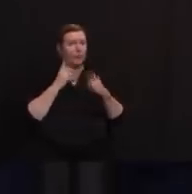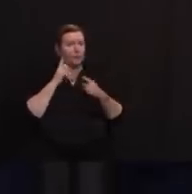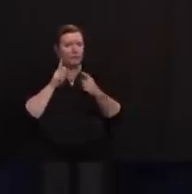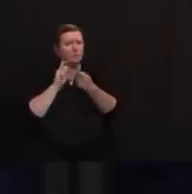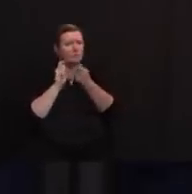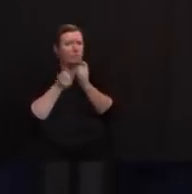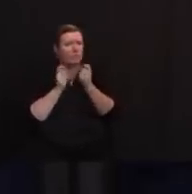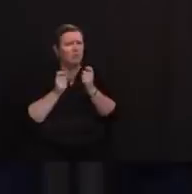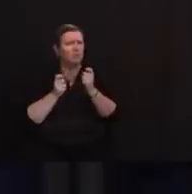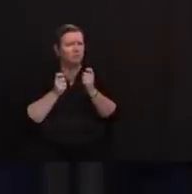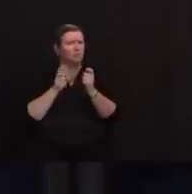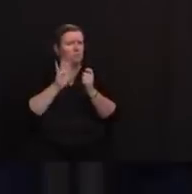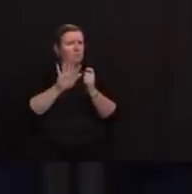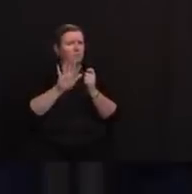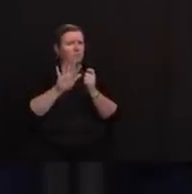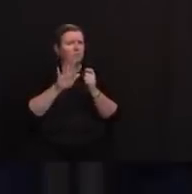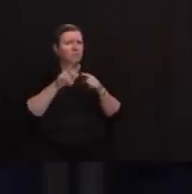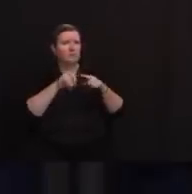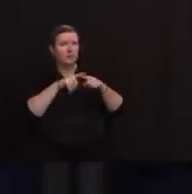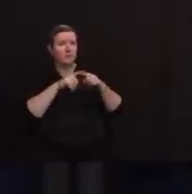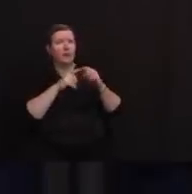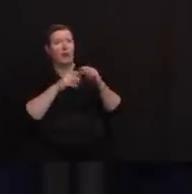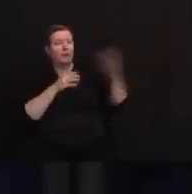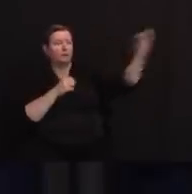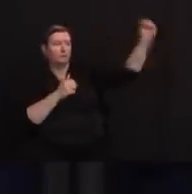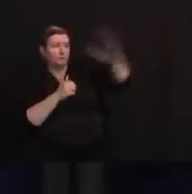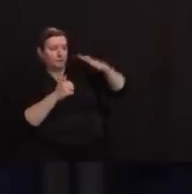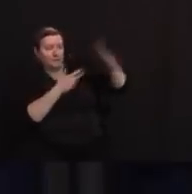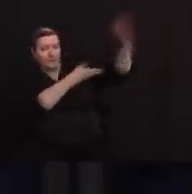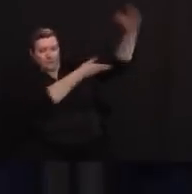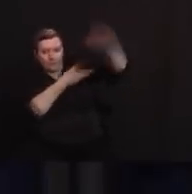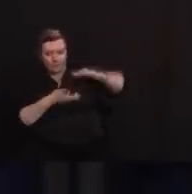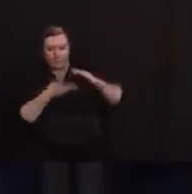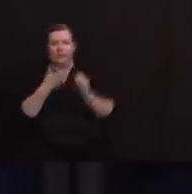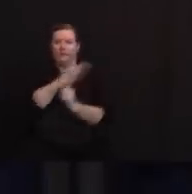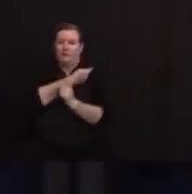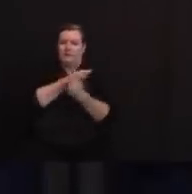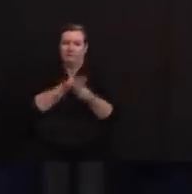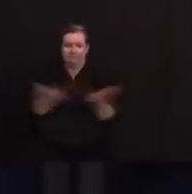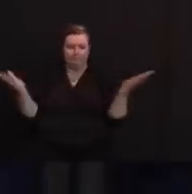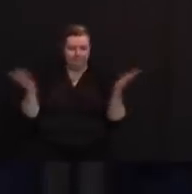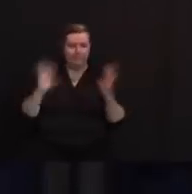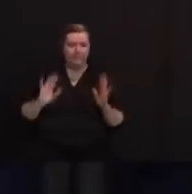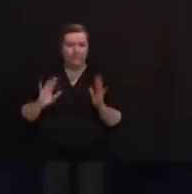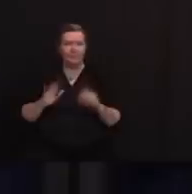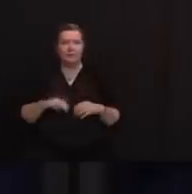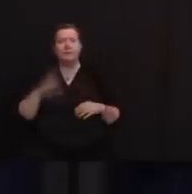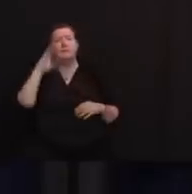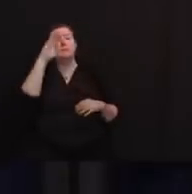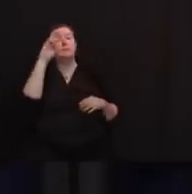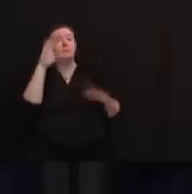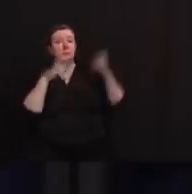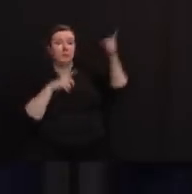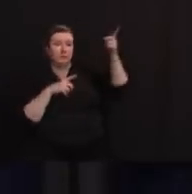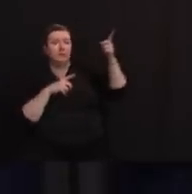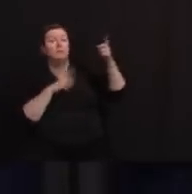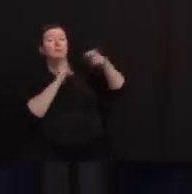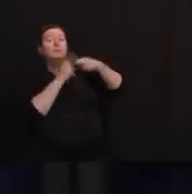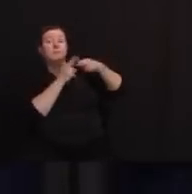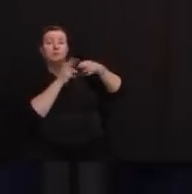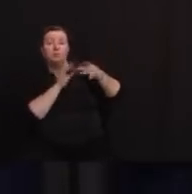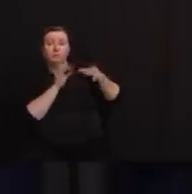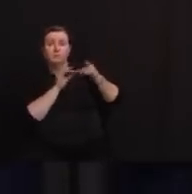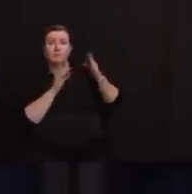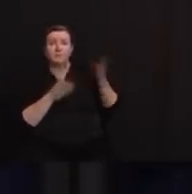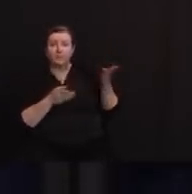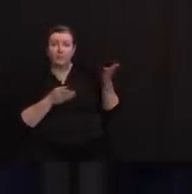based on changes in the supply. According to the CDC, Considerations for transitioning are needed